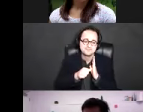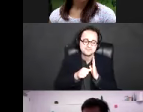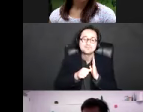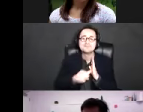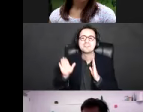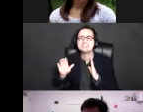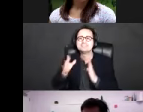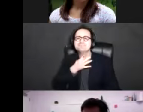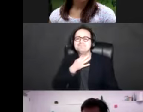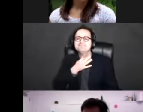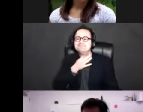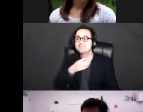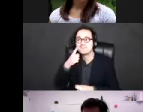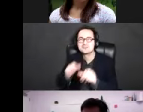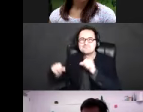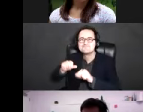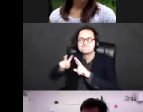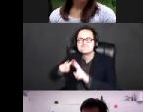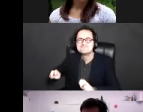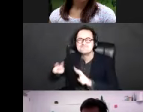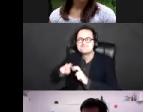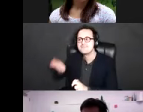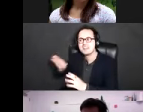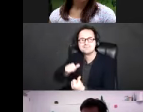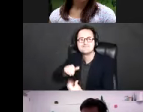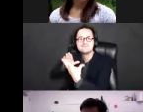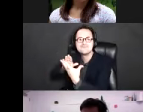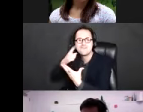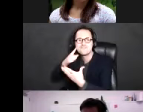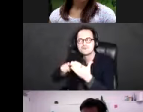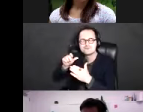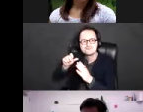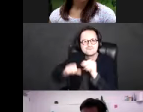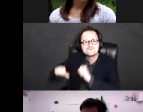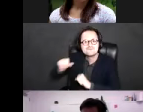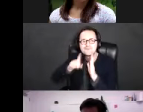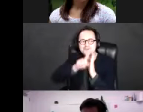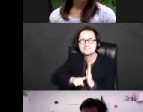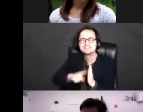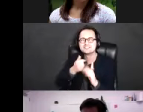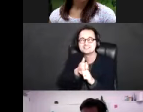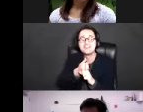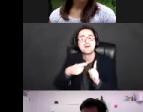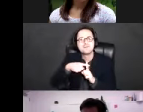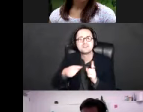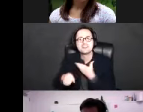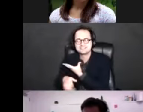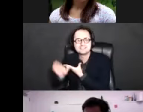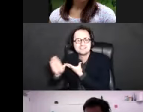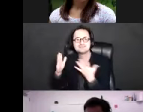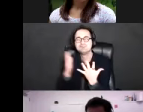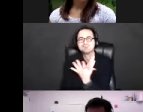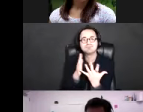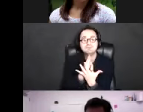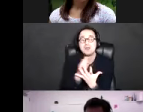curiosity, incisive approaches to his scientific research, and then particularly his breadth, going from, and many of you know his